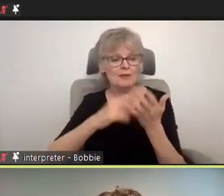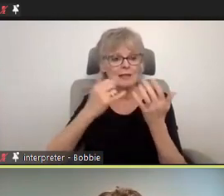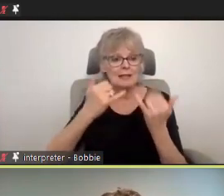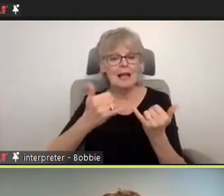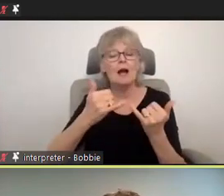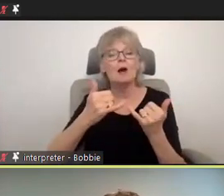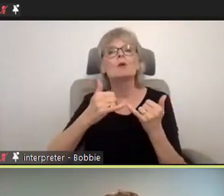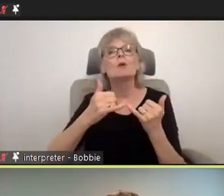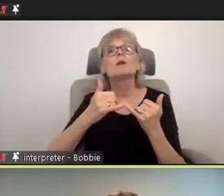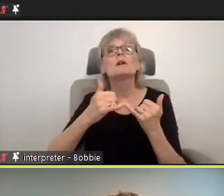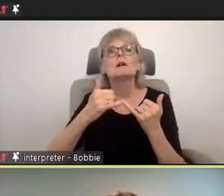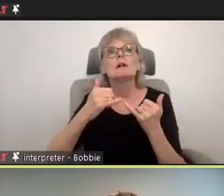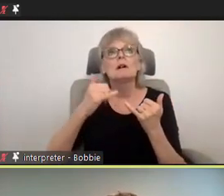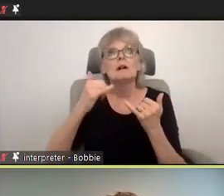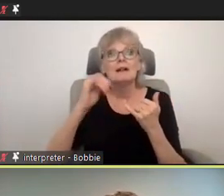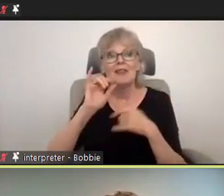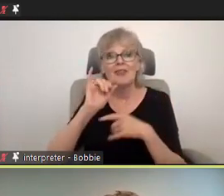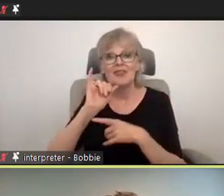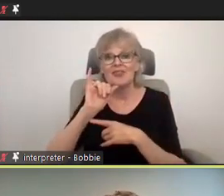it, is that